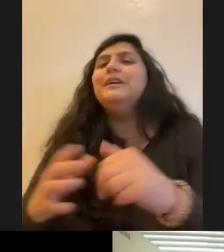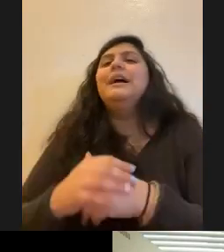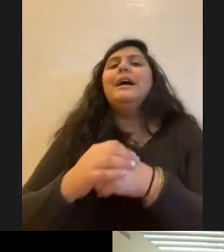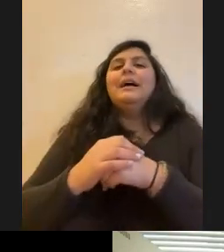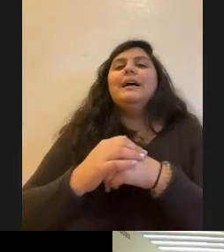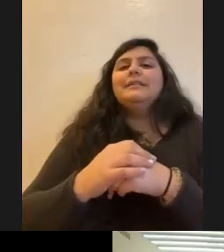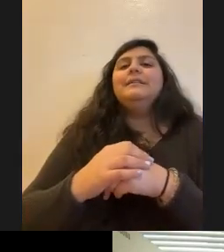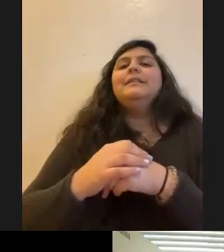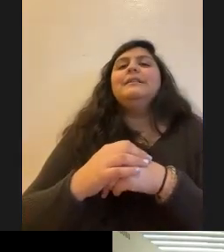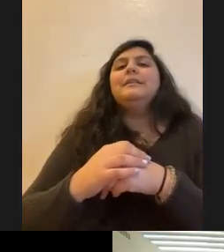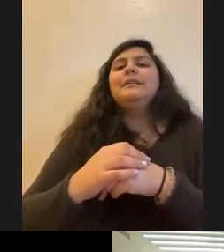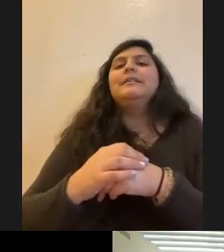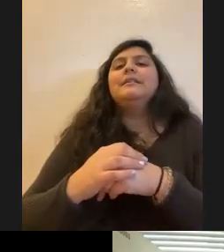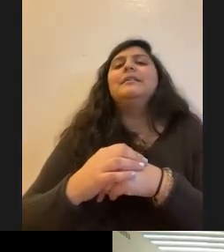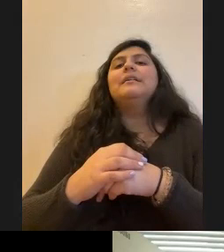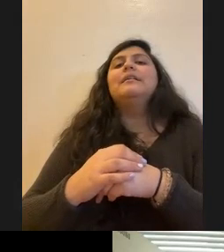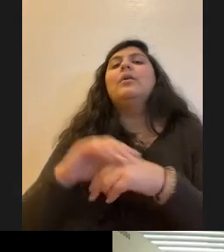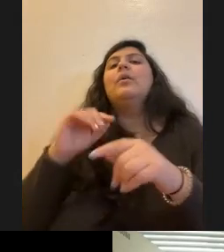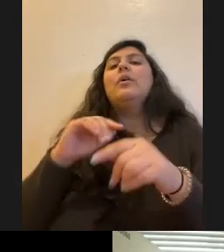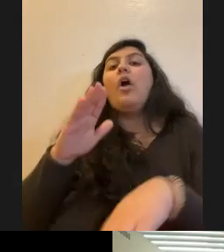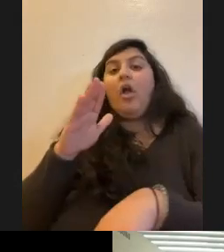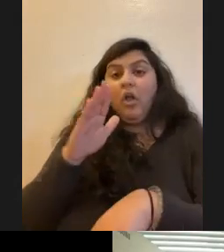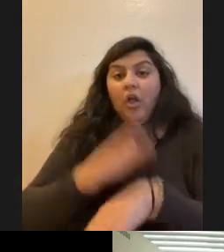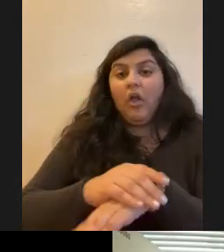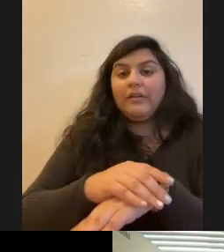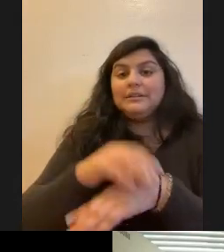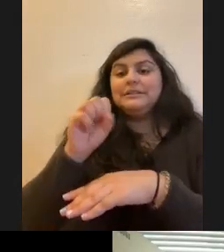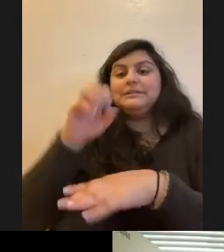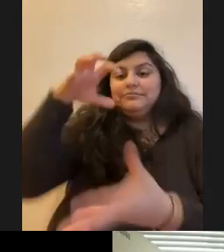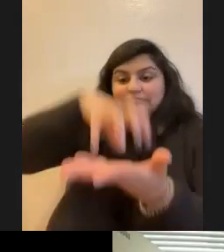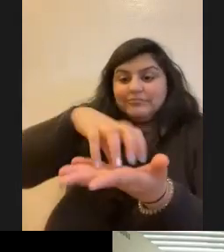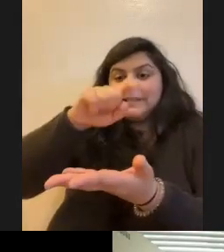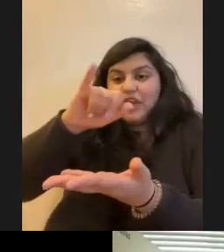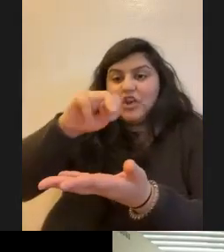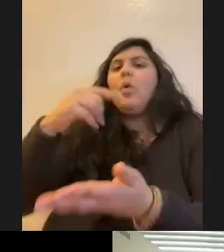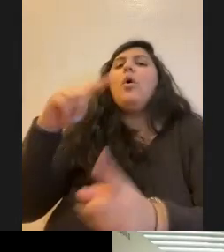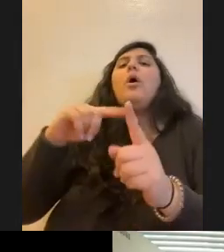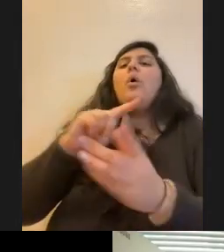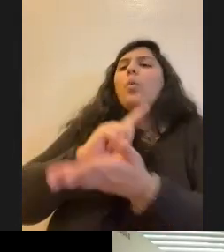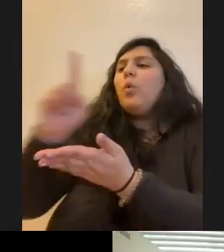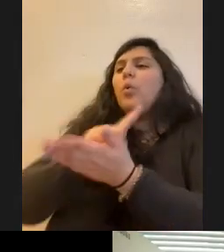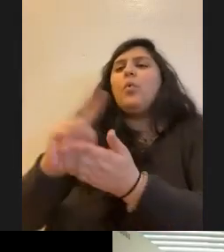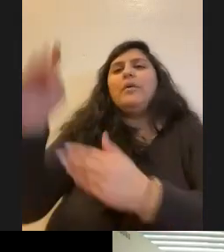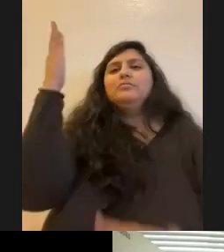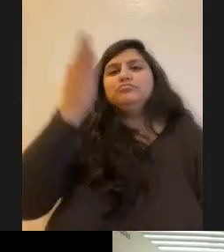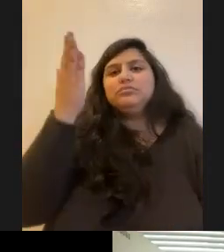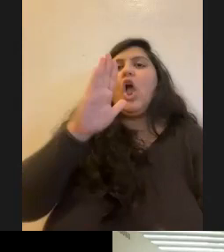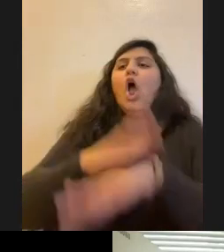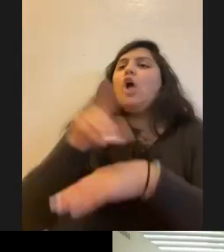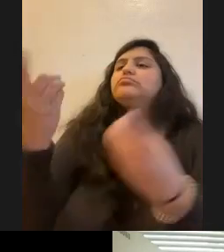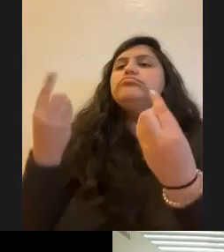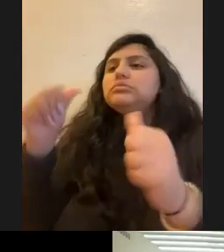Especially on station, they made a point to do like weekly presentations on everyone's science. So it was